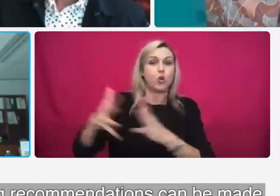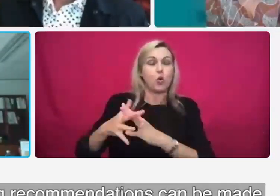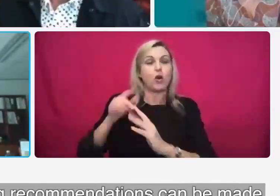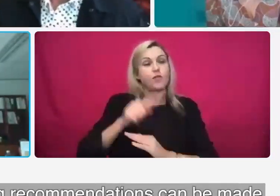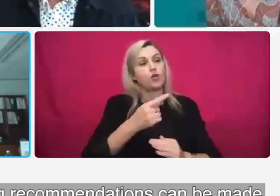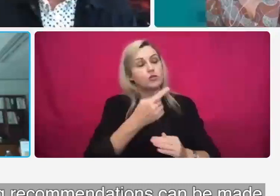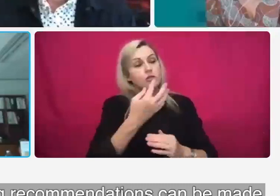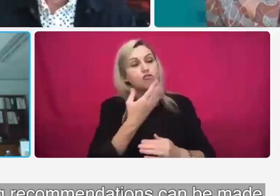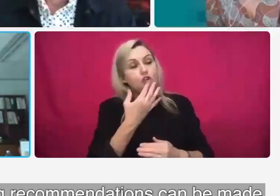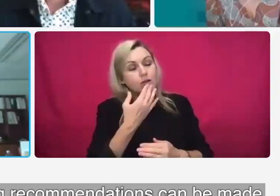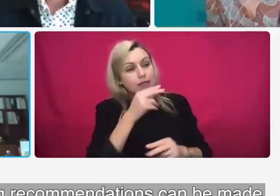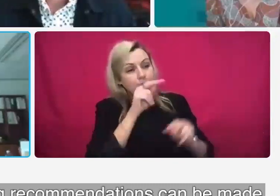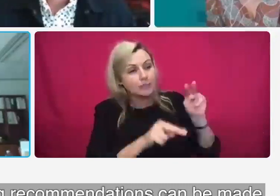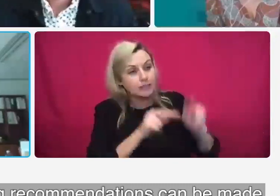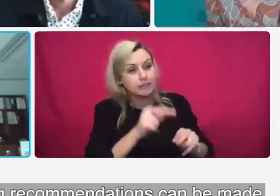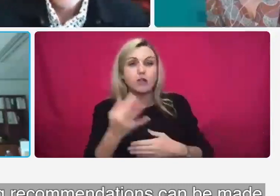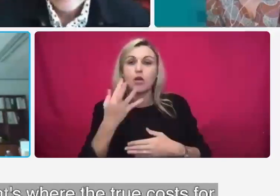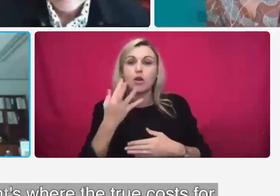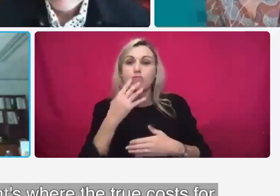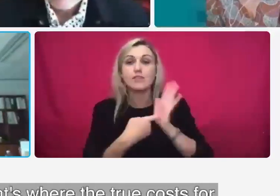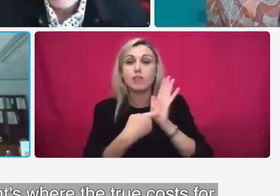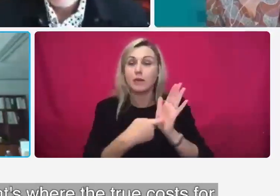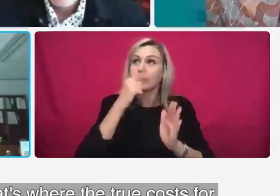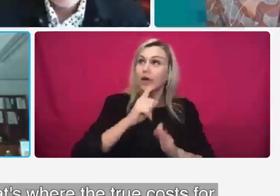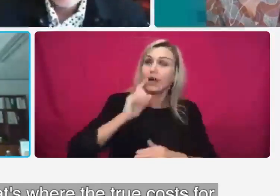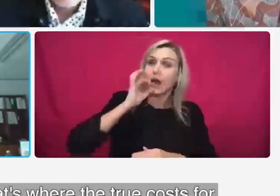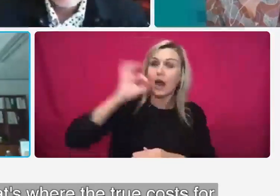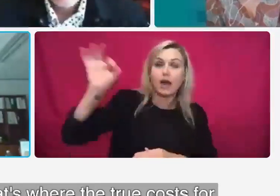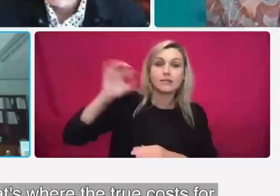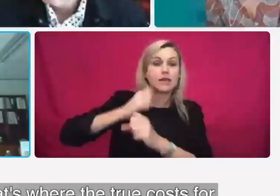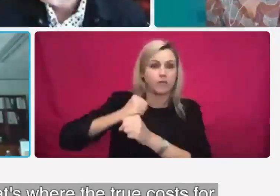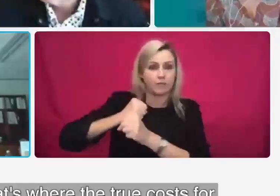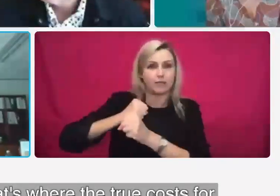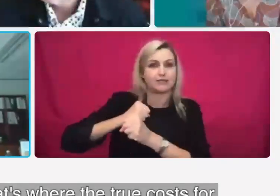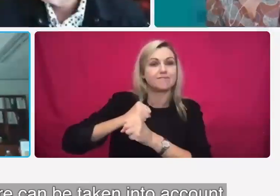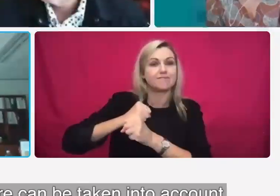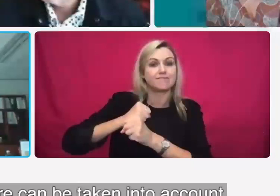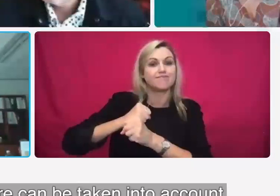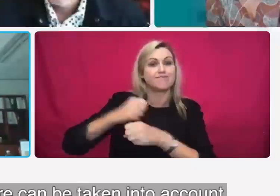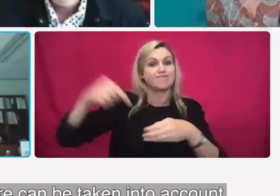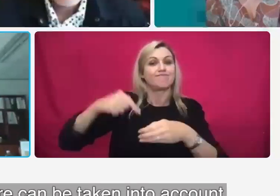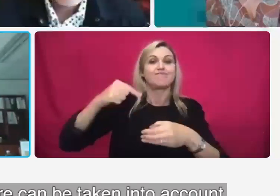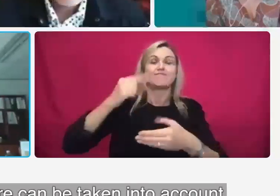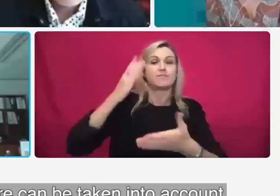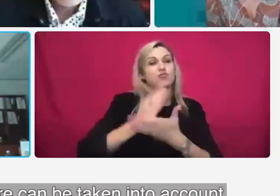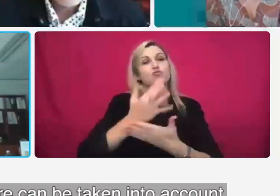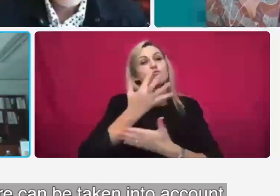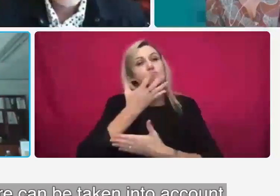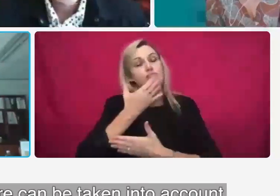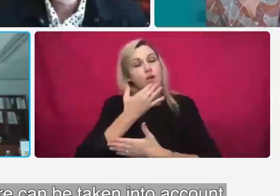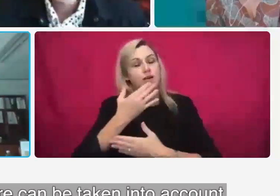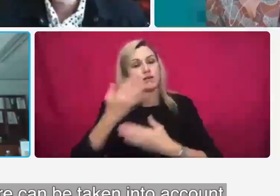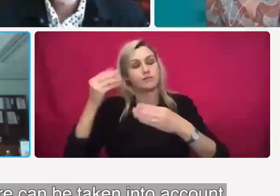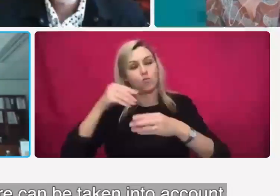and pricing recommendations can be made to government, that's where the true costs for residential aged care can be taken